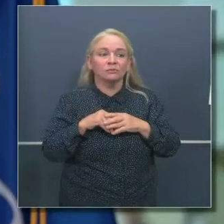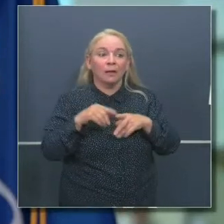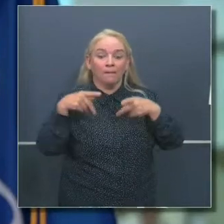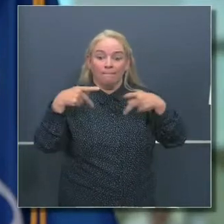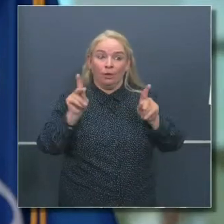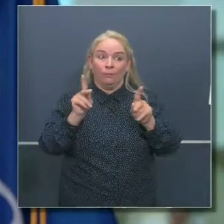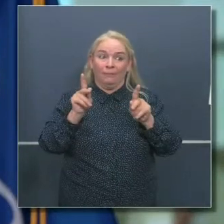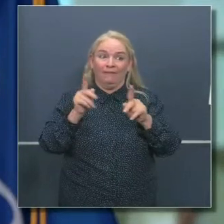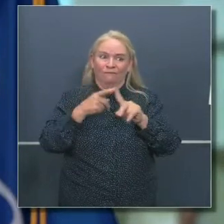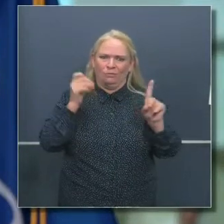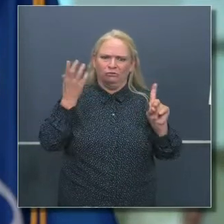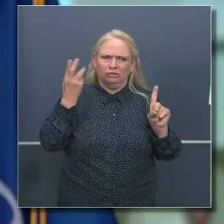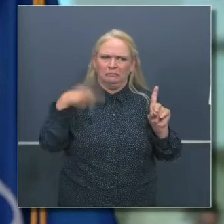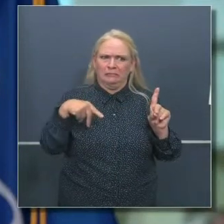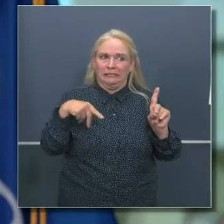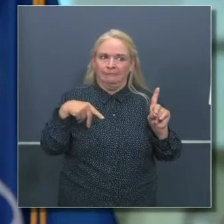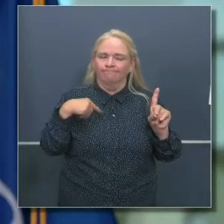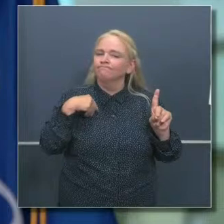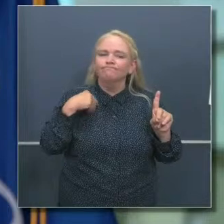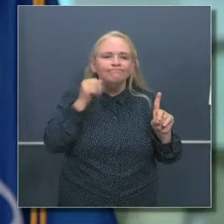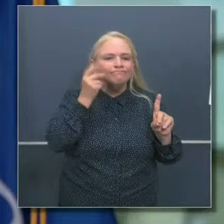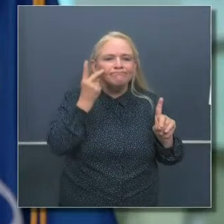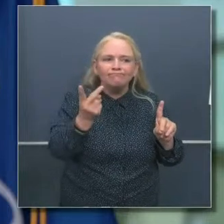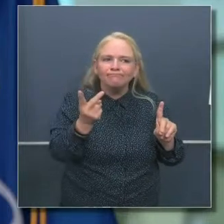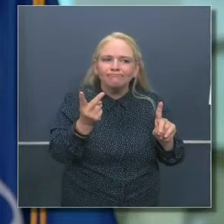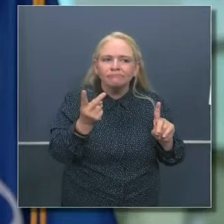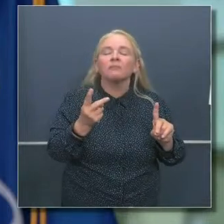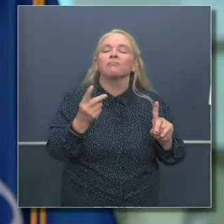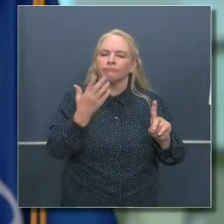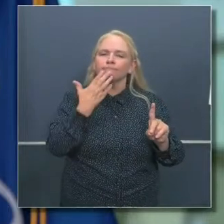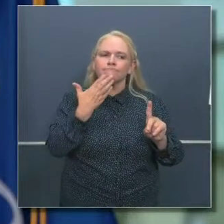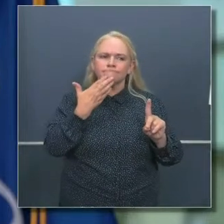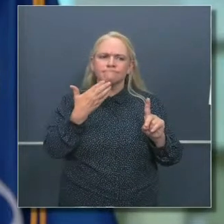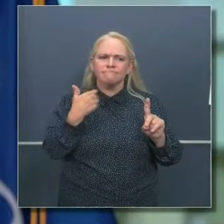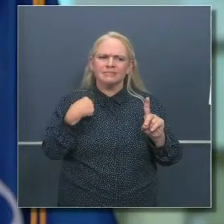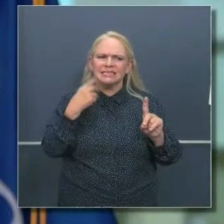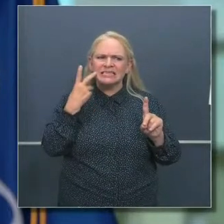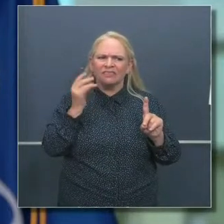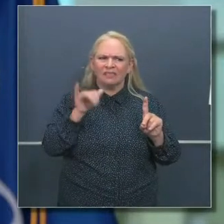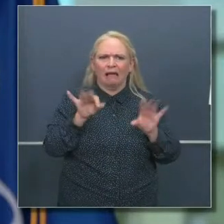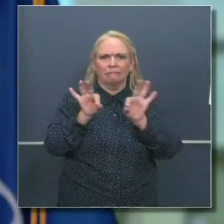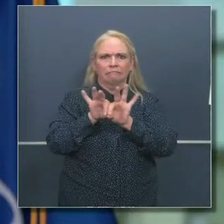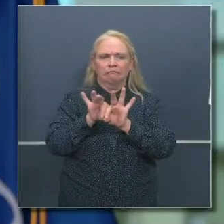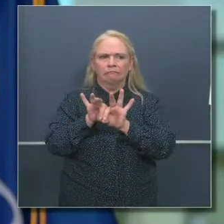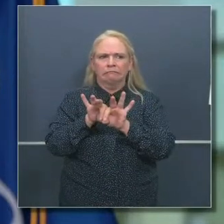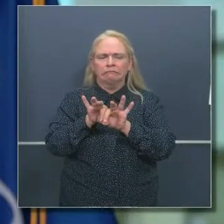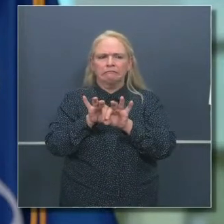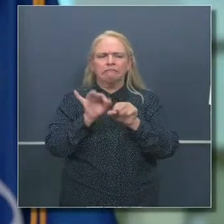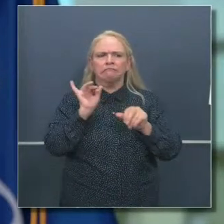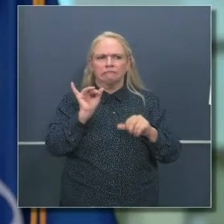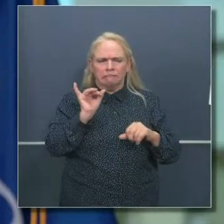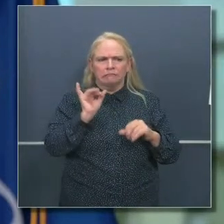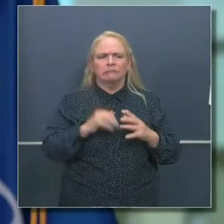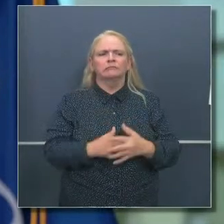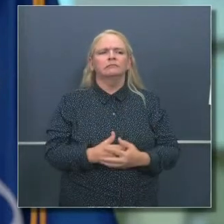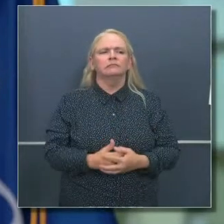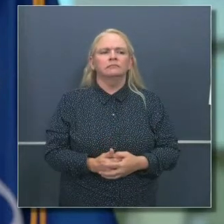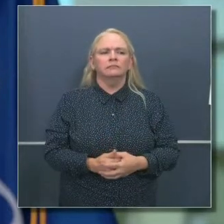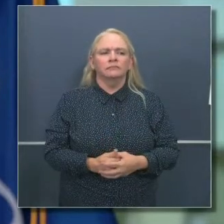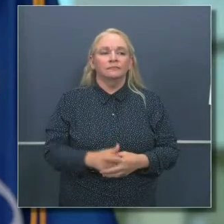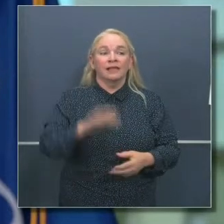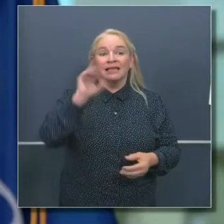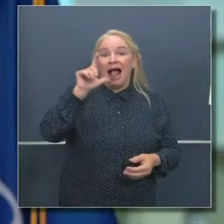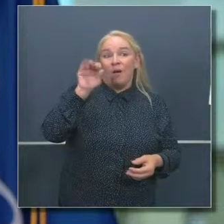the state agency. That said, I do have something perhaps more valuable, and that's Mark Gilladucci, the head of the Office of